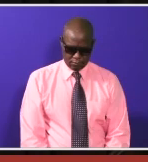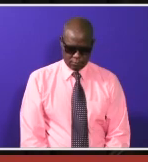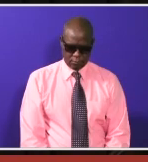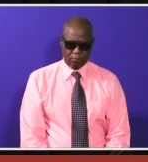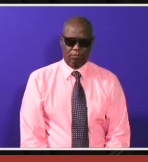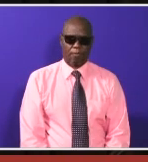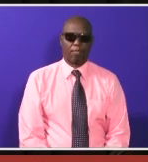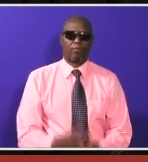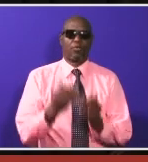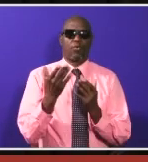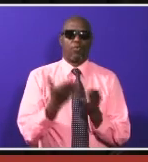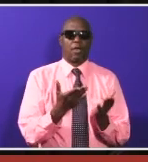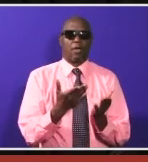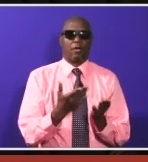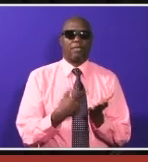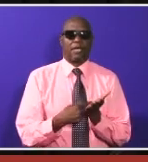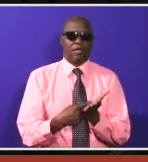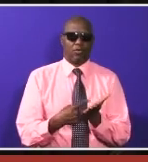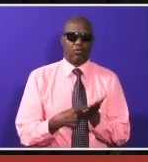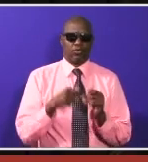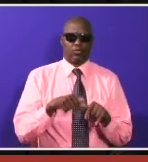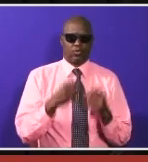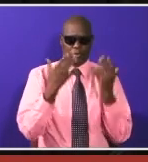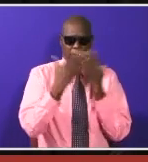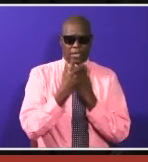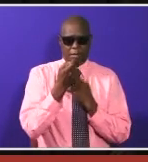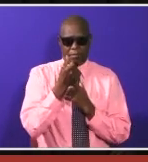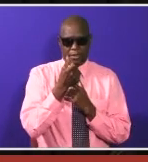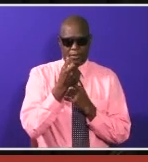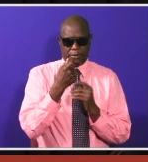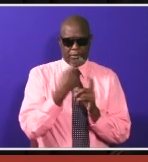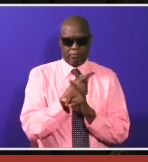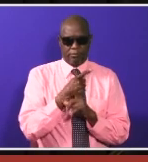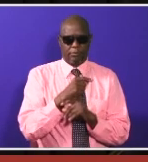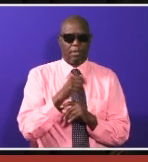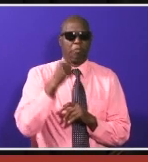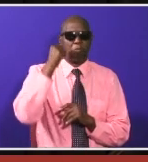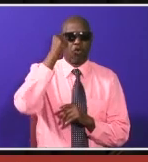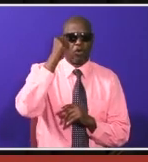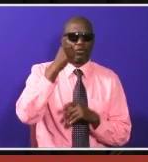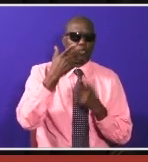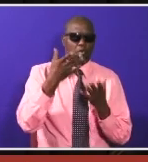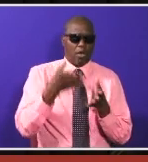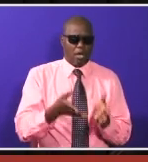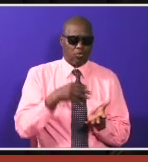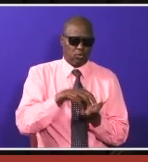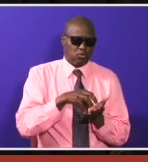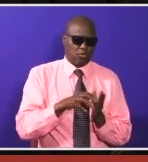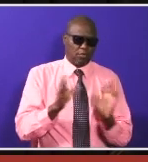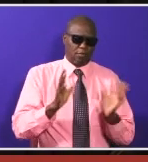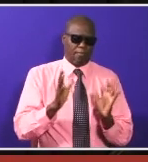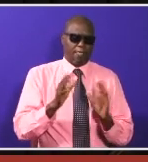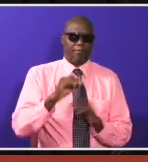Welcome to the dialogue, KE. Tonight, we do it a bit different. We are not doing any politics or current affairs, but tonight I'm hosting the